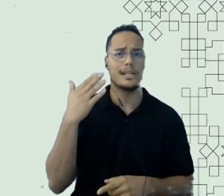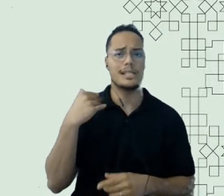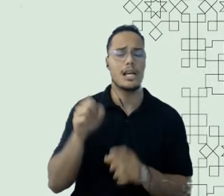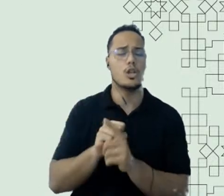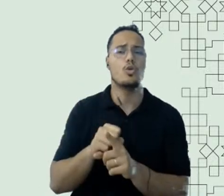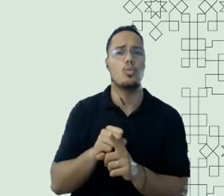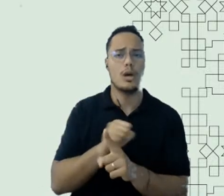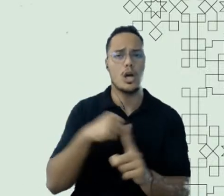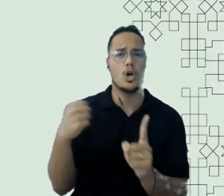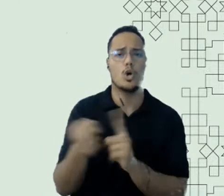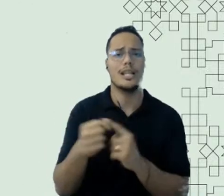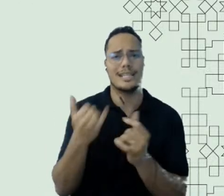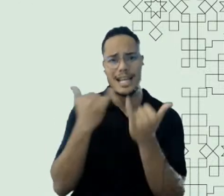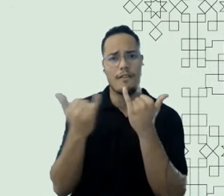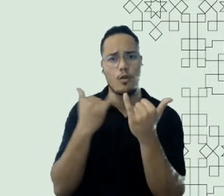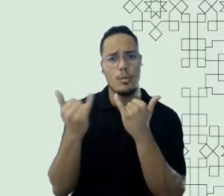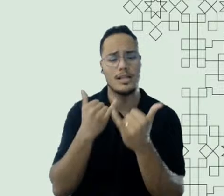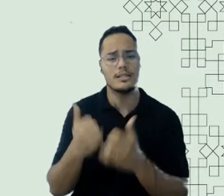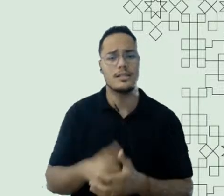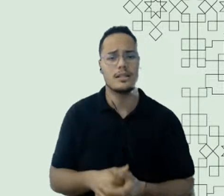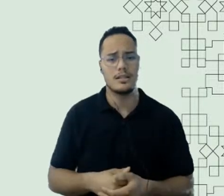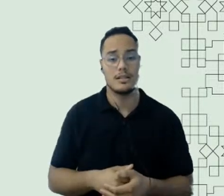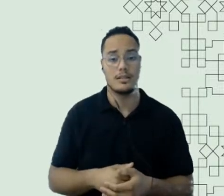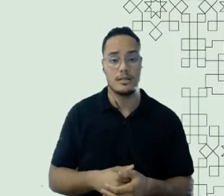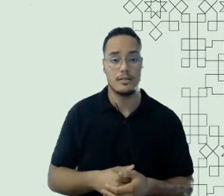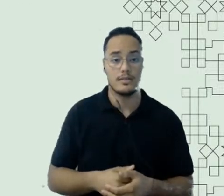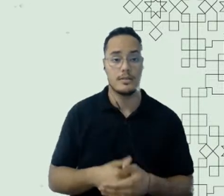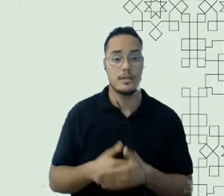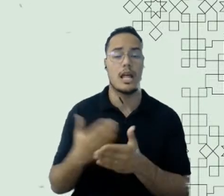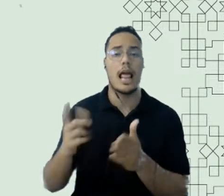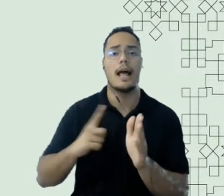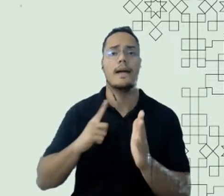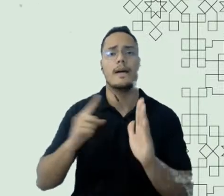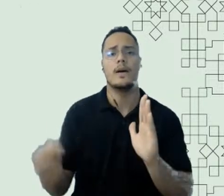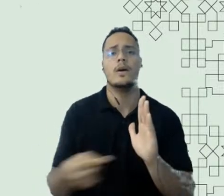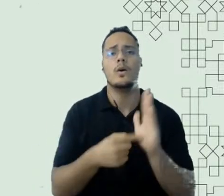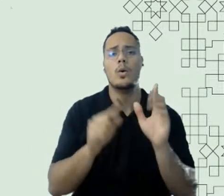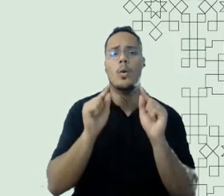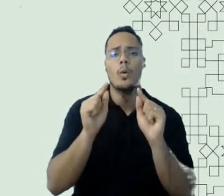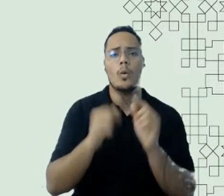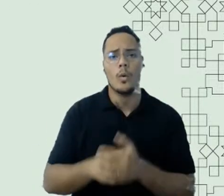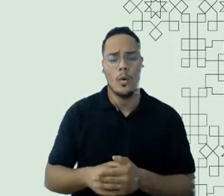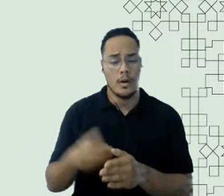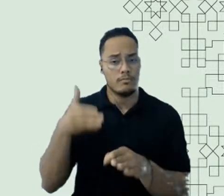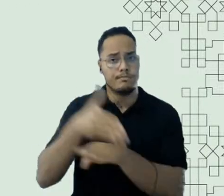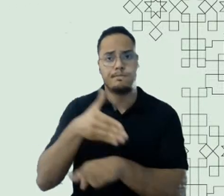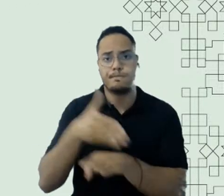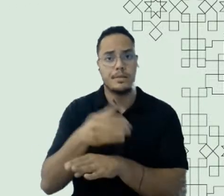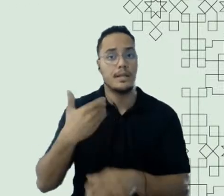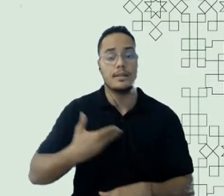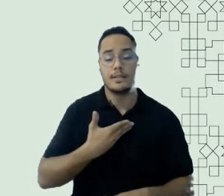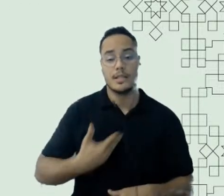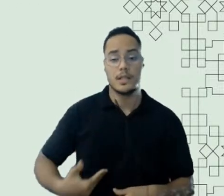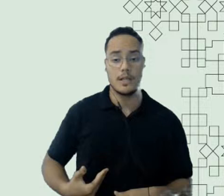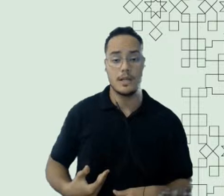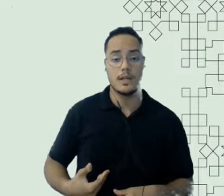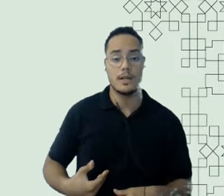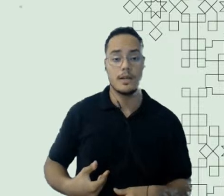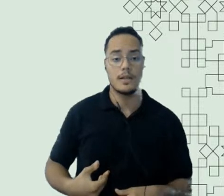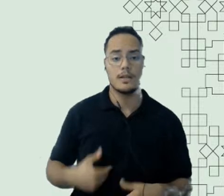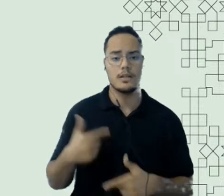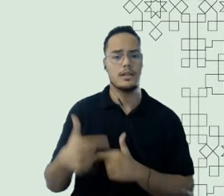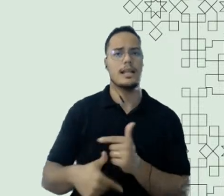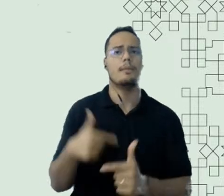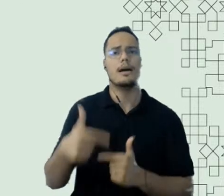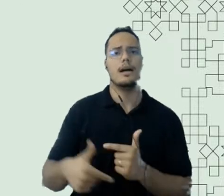matter uploaded by its user, which it organizes and promotes for profit-making purposes. So I think you have three elements here. The